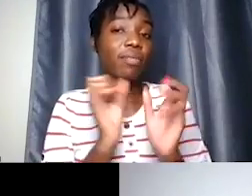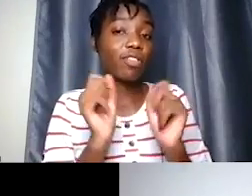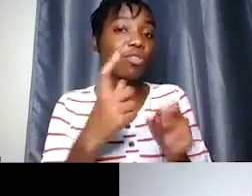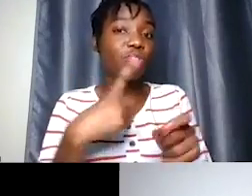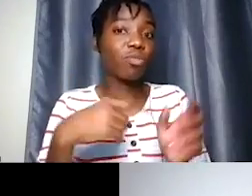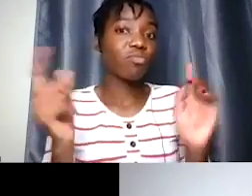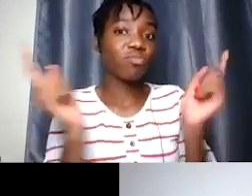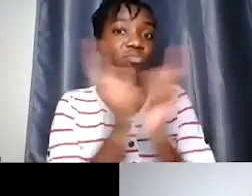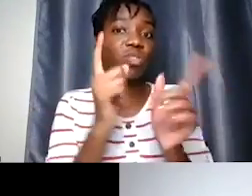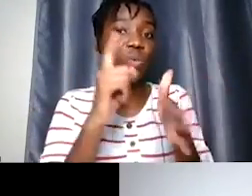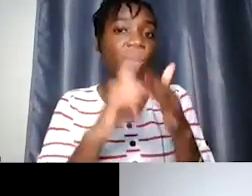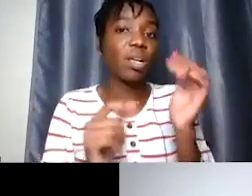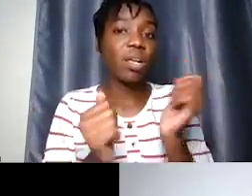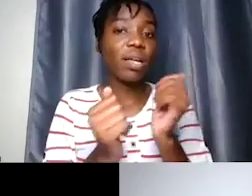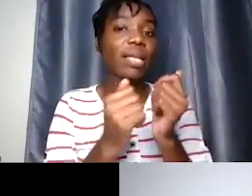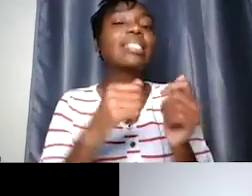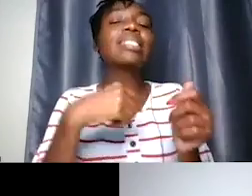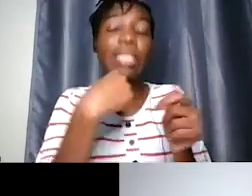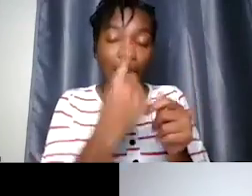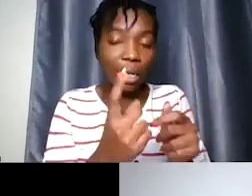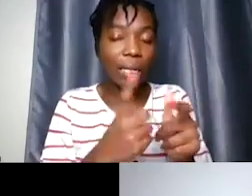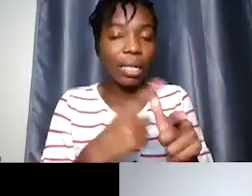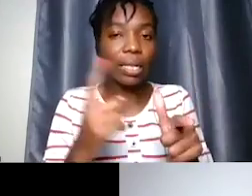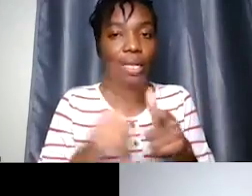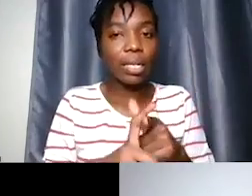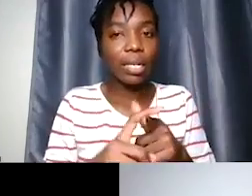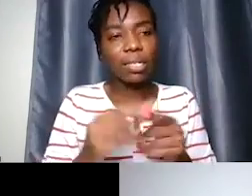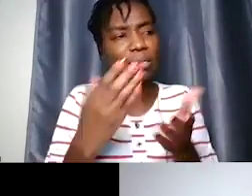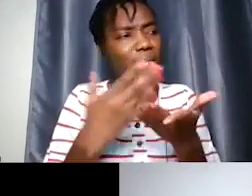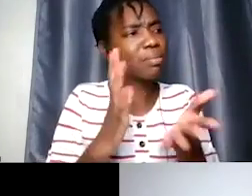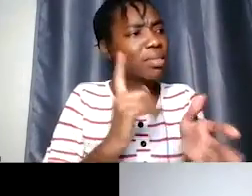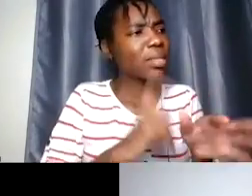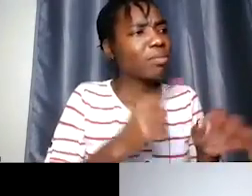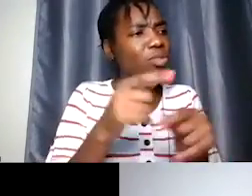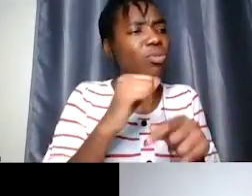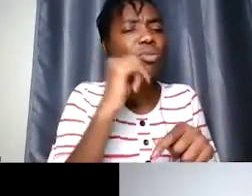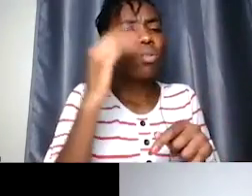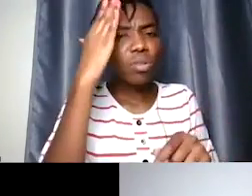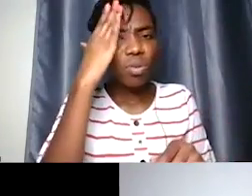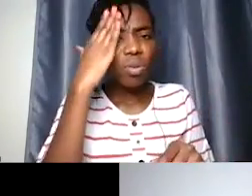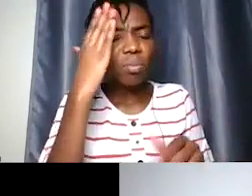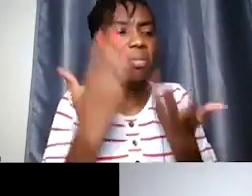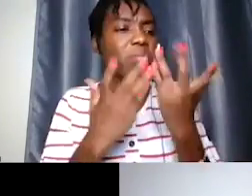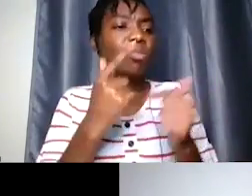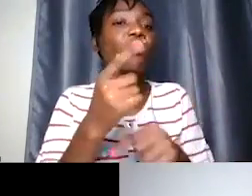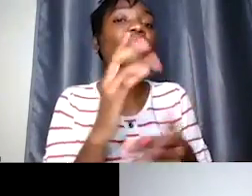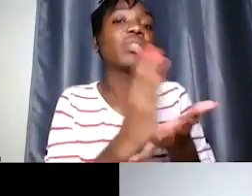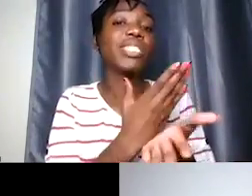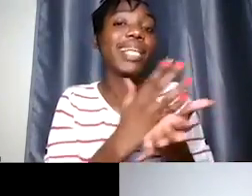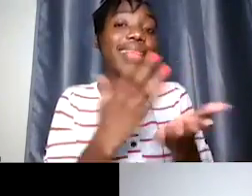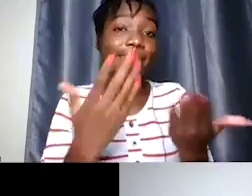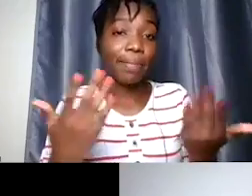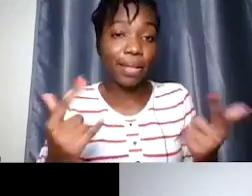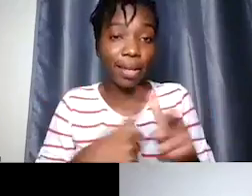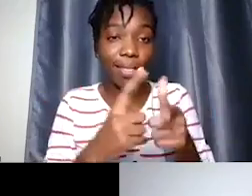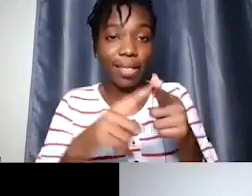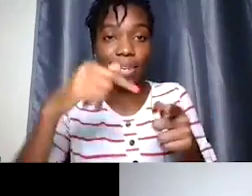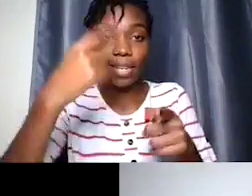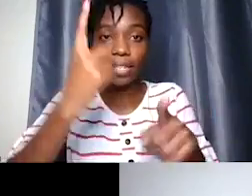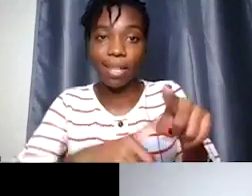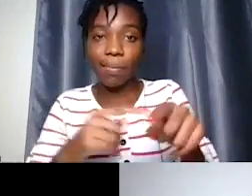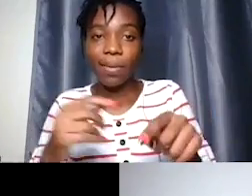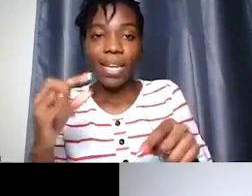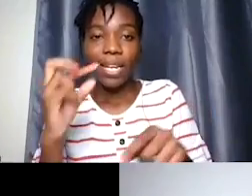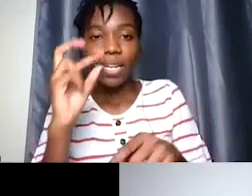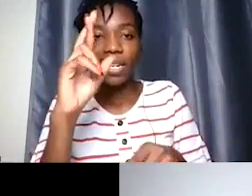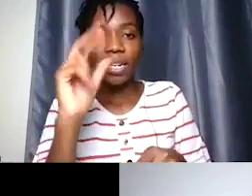my friend walked away. But sometimes you don't know whether that thing you're going to share, the next time Grace goes for a coffee,